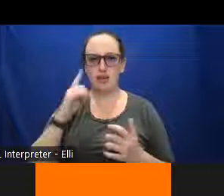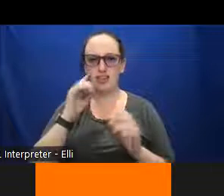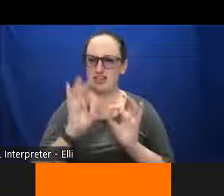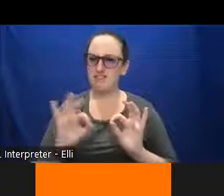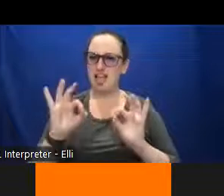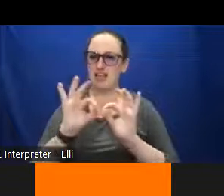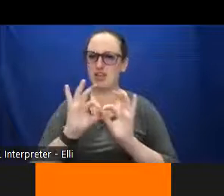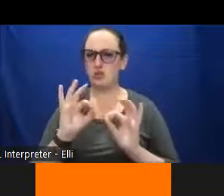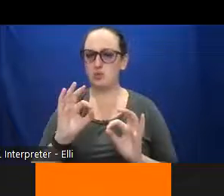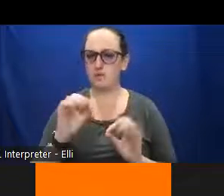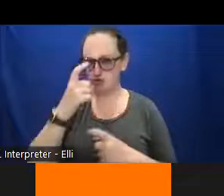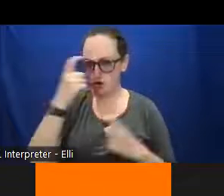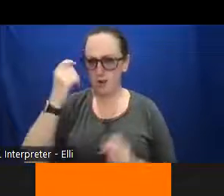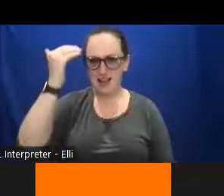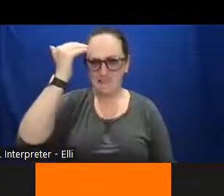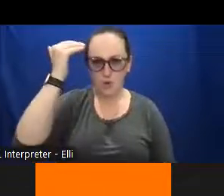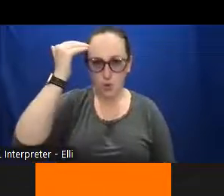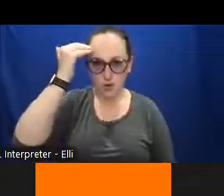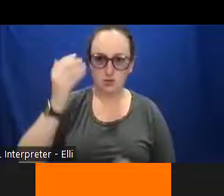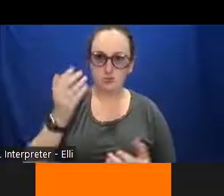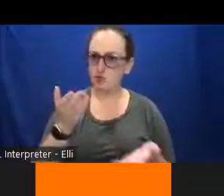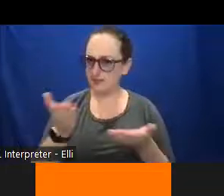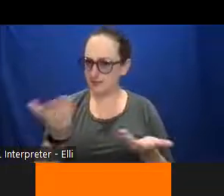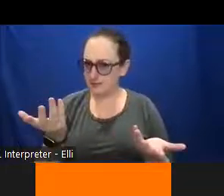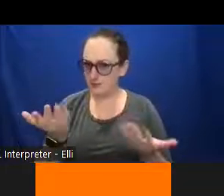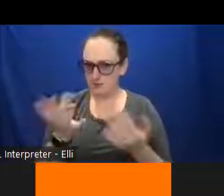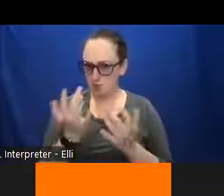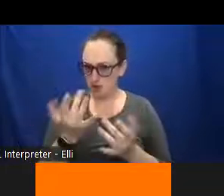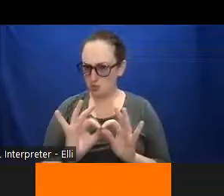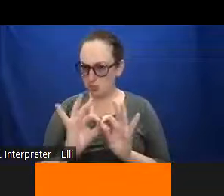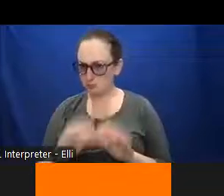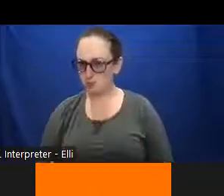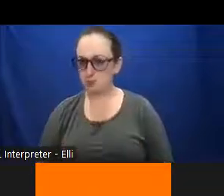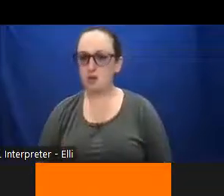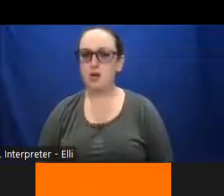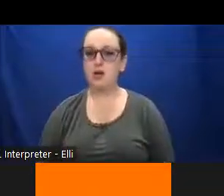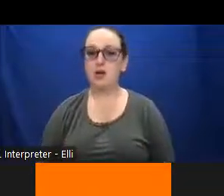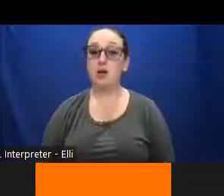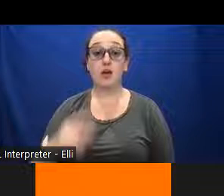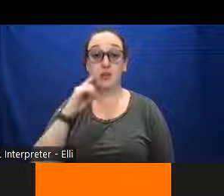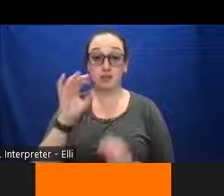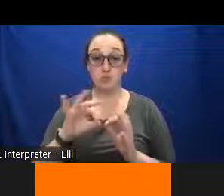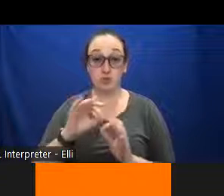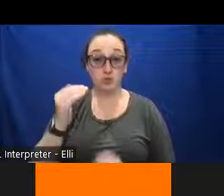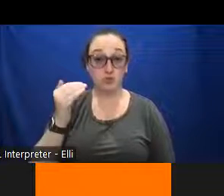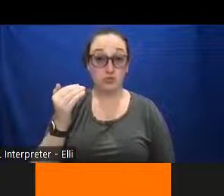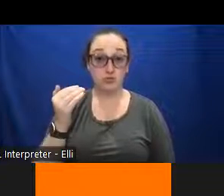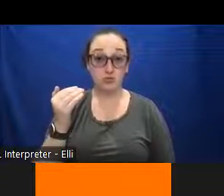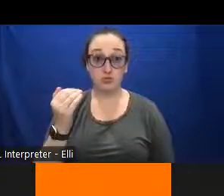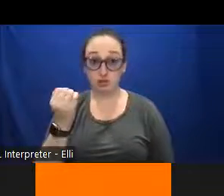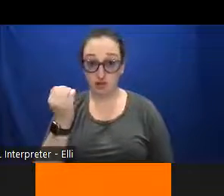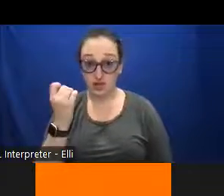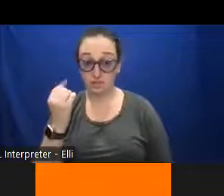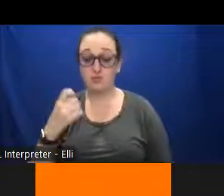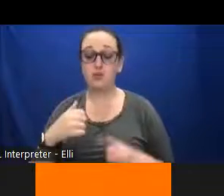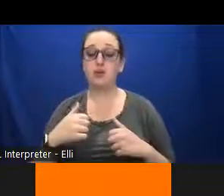in trauma-informed services is? First, I think it's important to know that trauma-informed